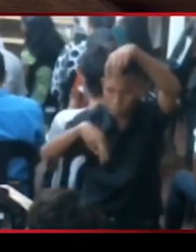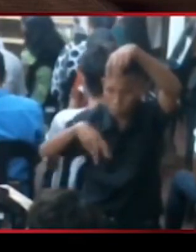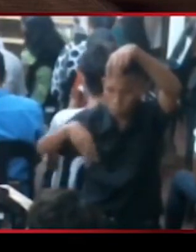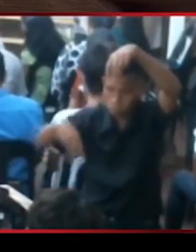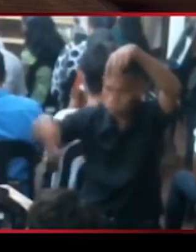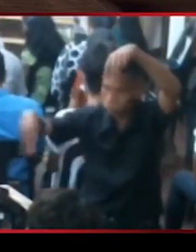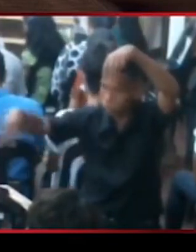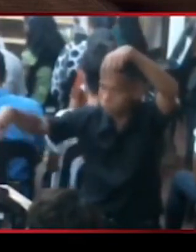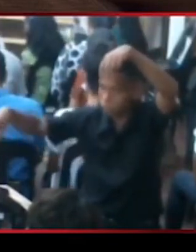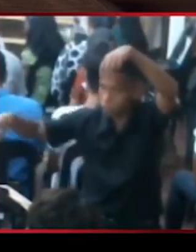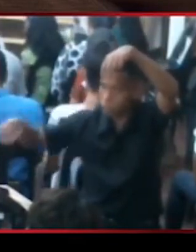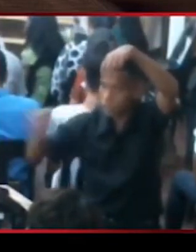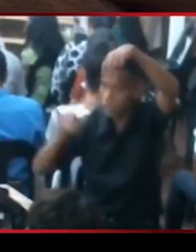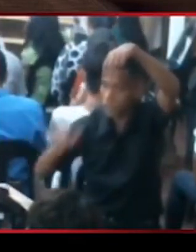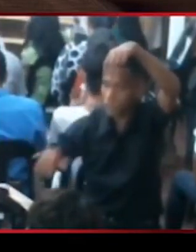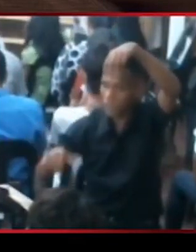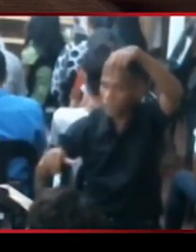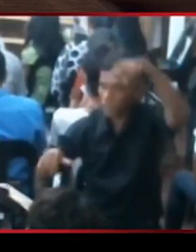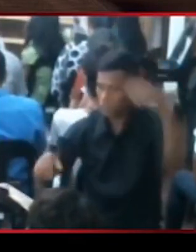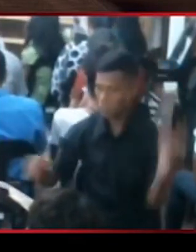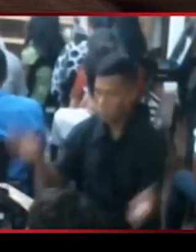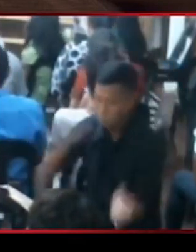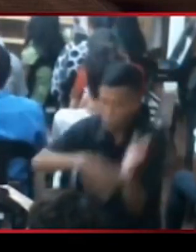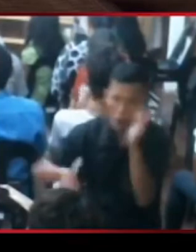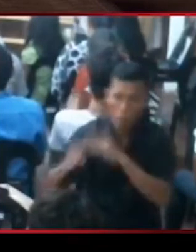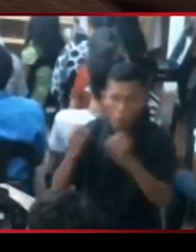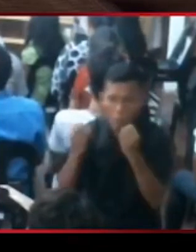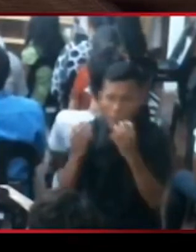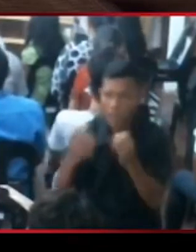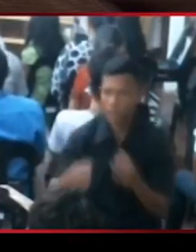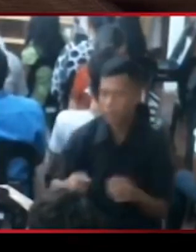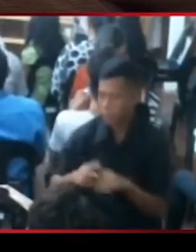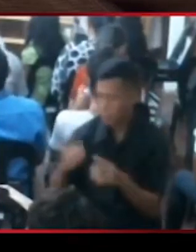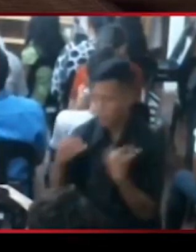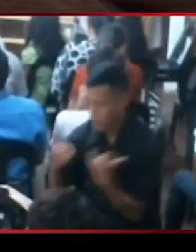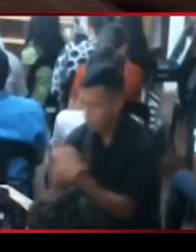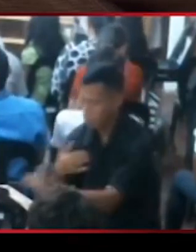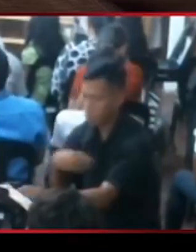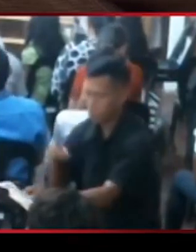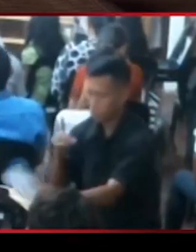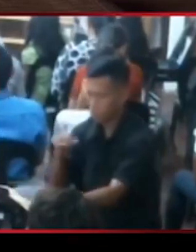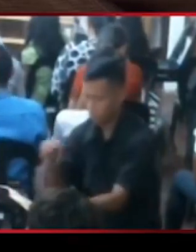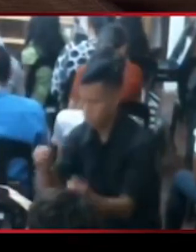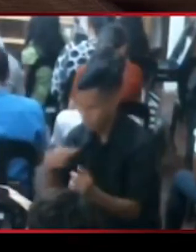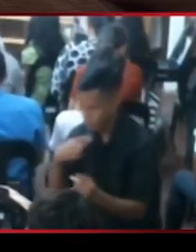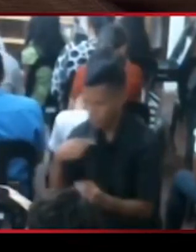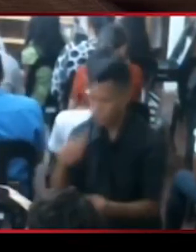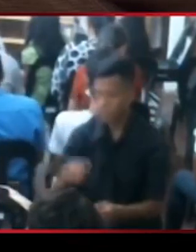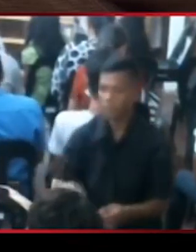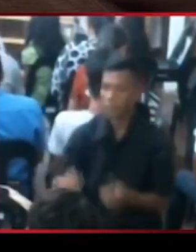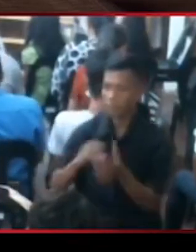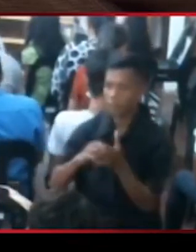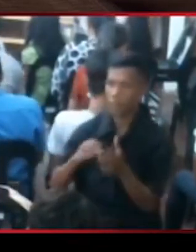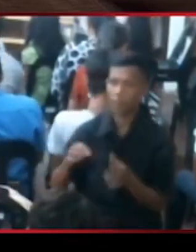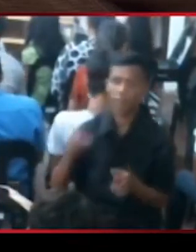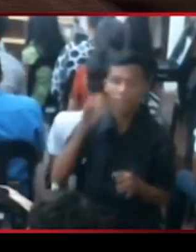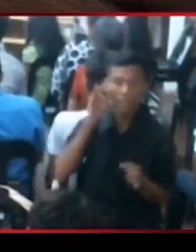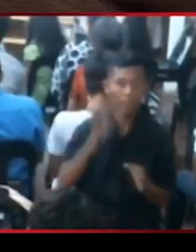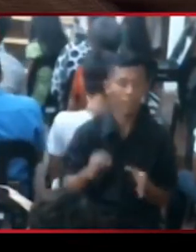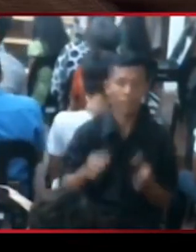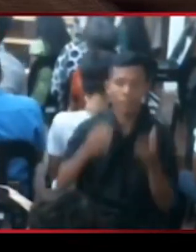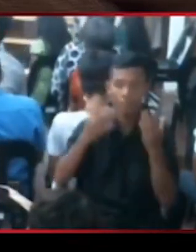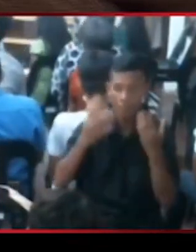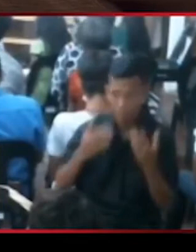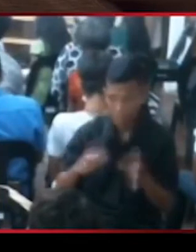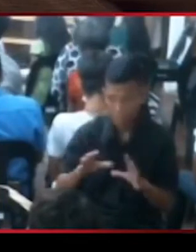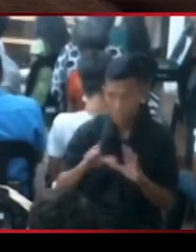you can, and do it for the Lord, not for yourself. Look at verse 8. If you fulfill the